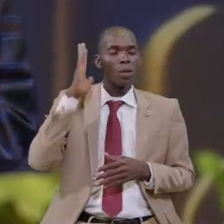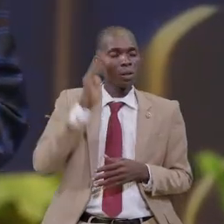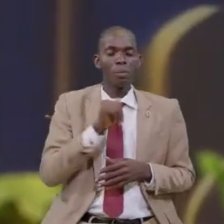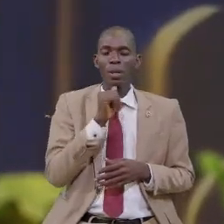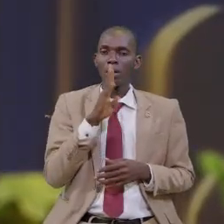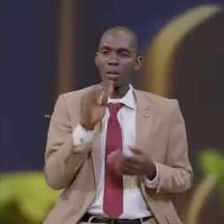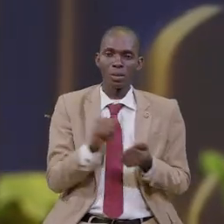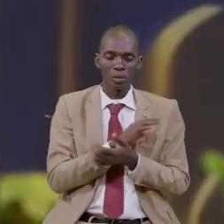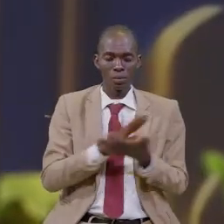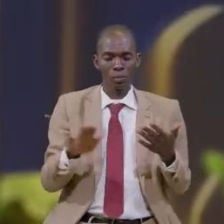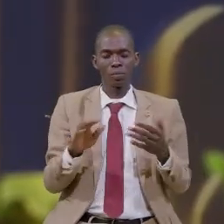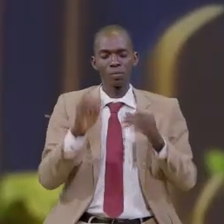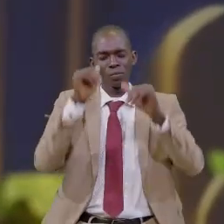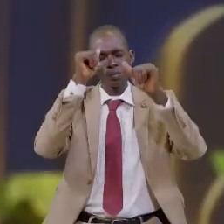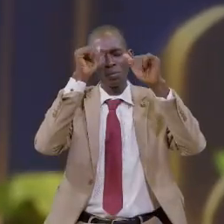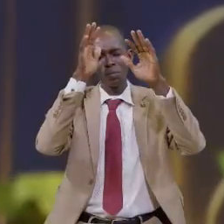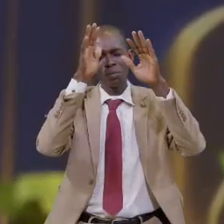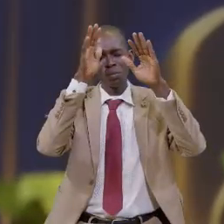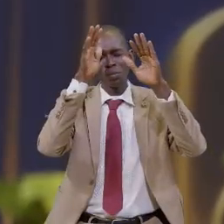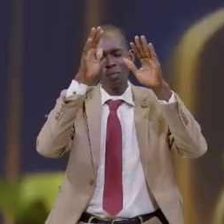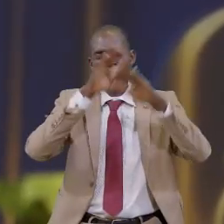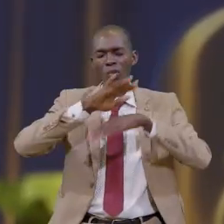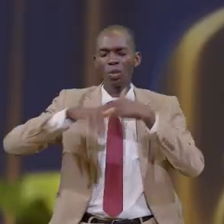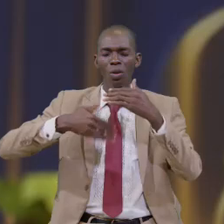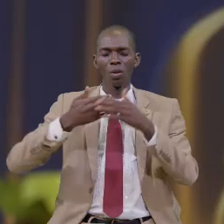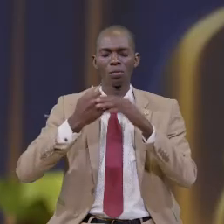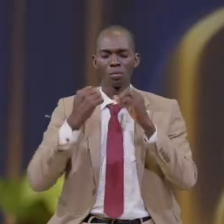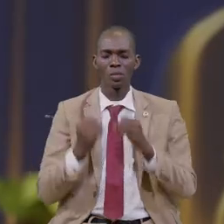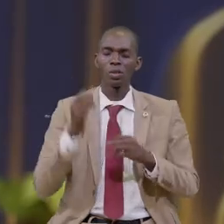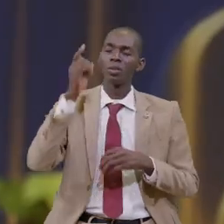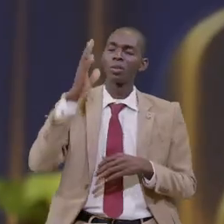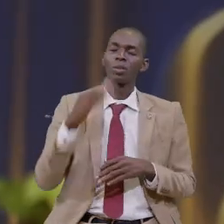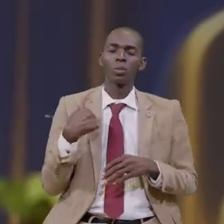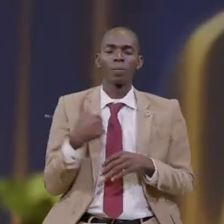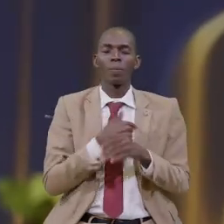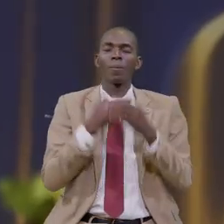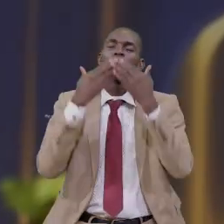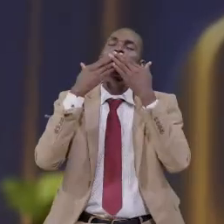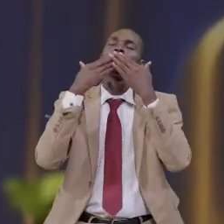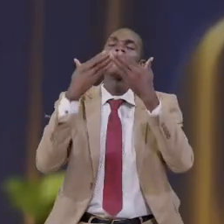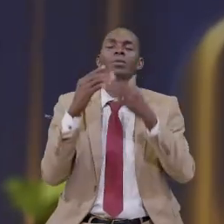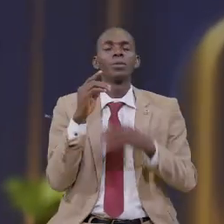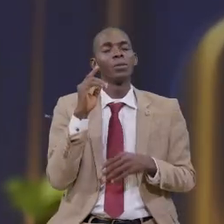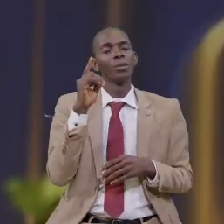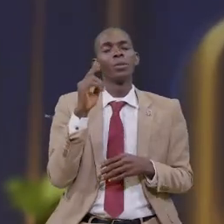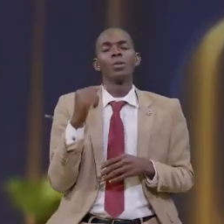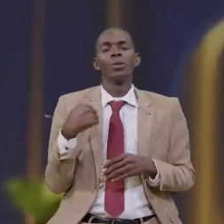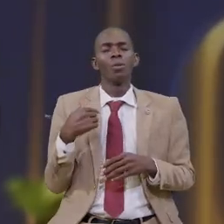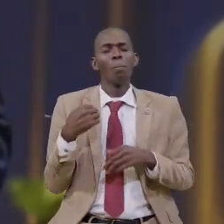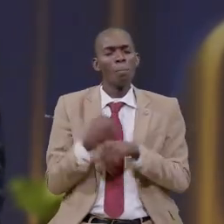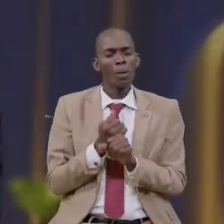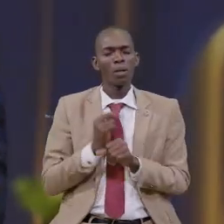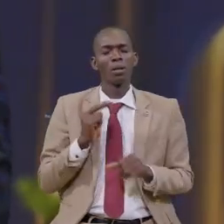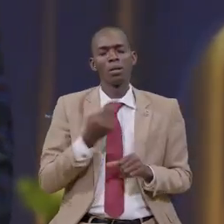Father, Almighty God, we thank you. Make us men